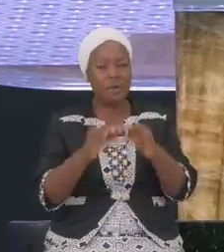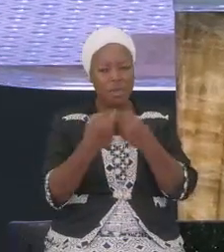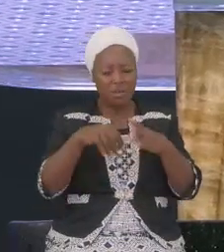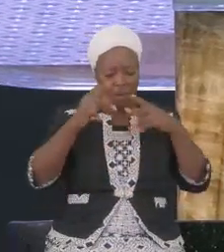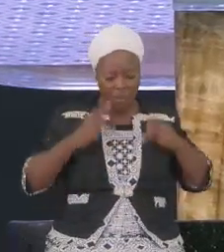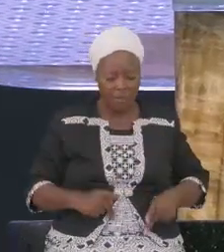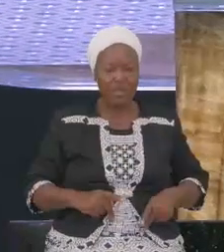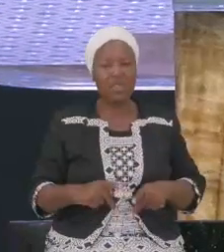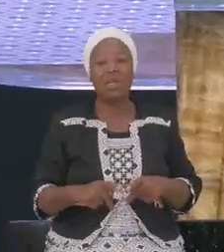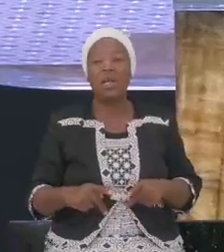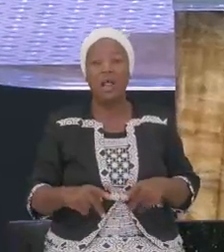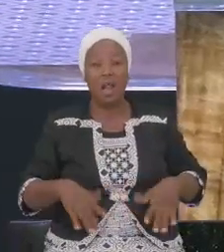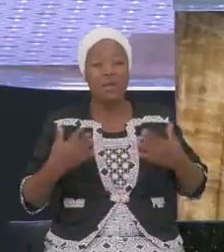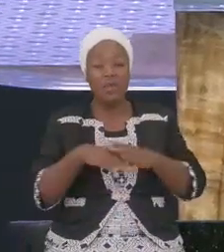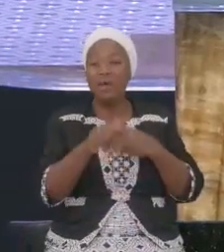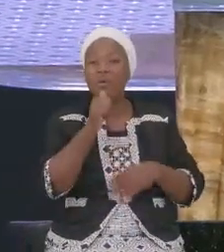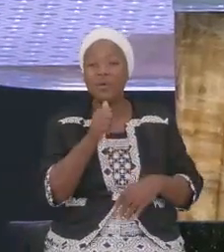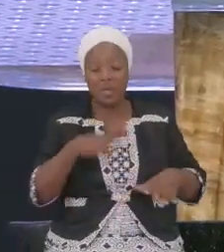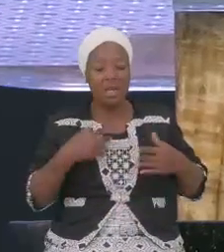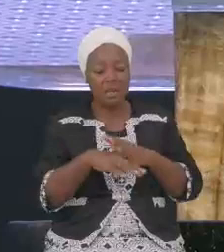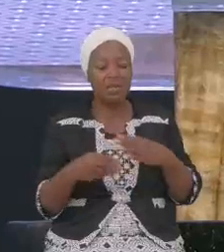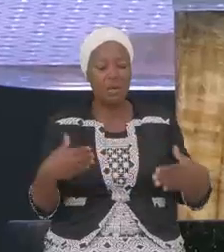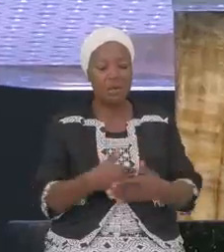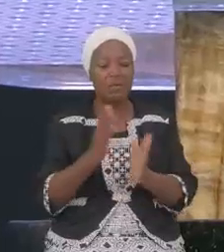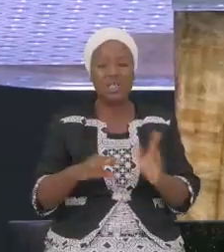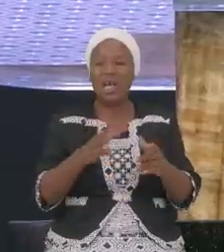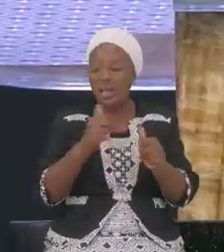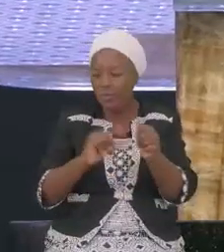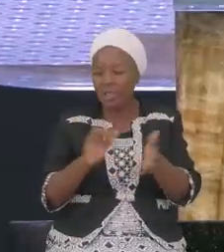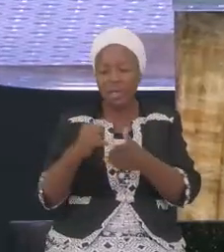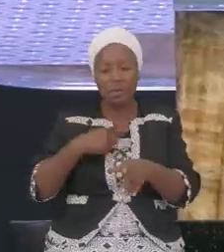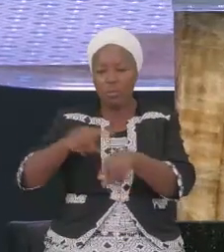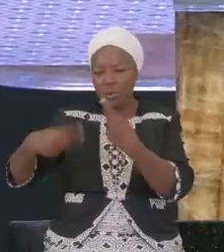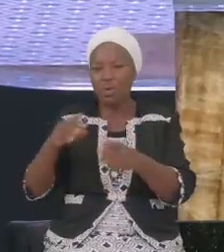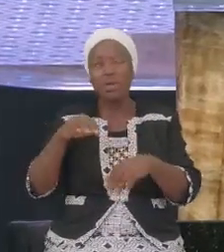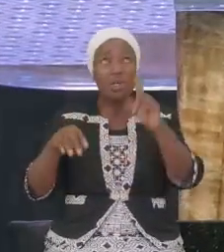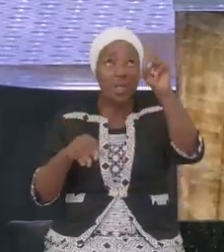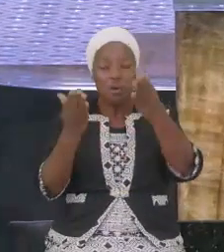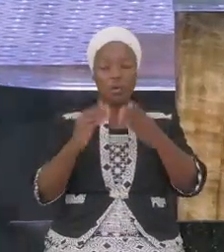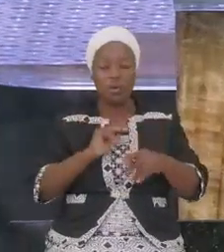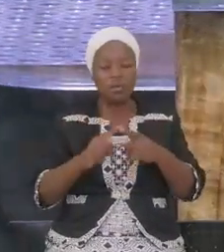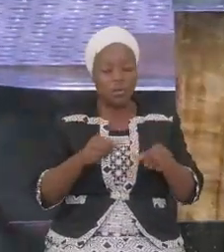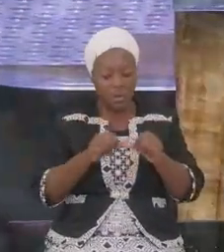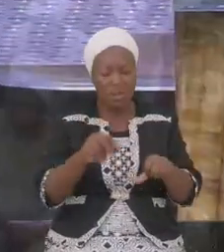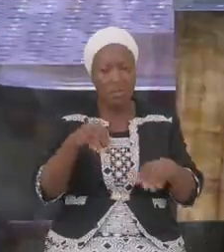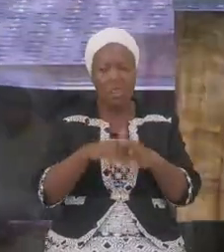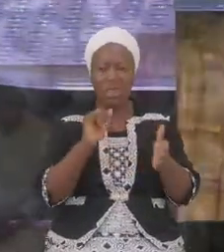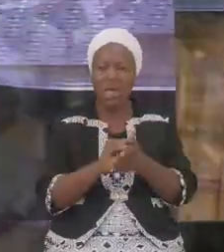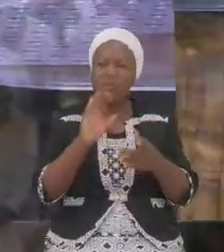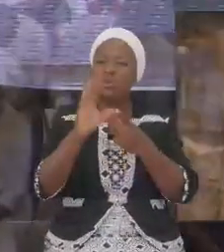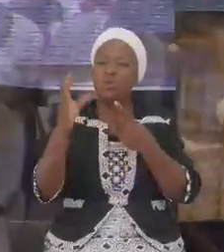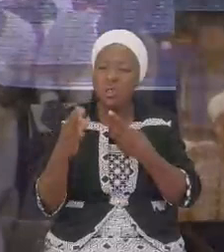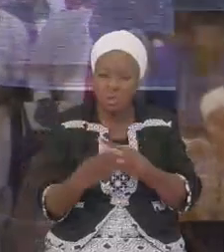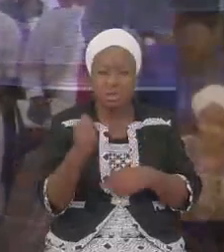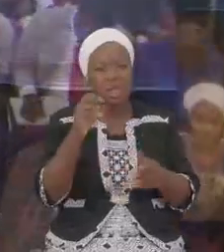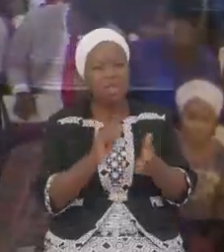our private lives, in the offices, everywhere we go. He wants us to continue in the conditions